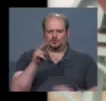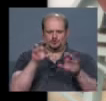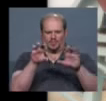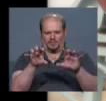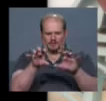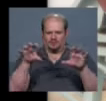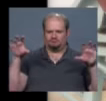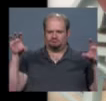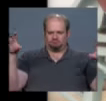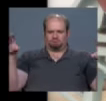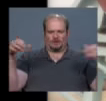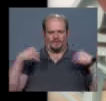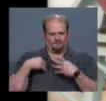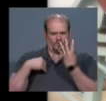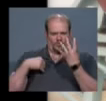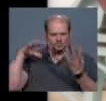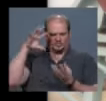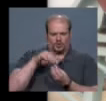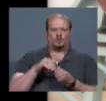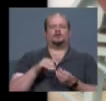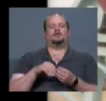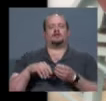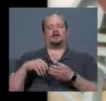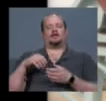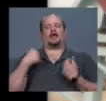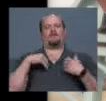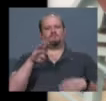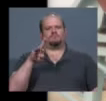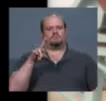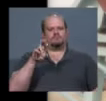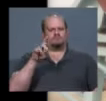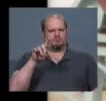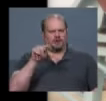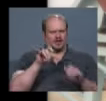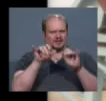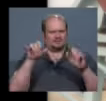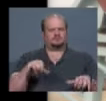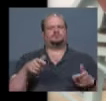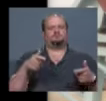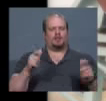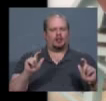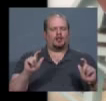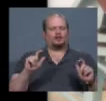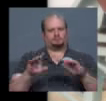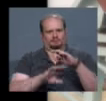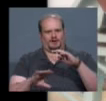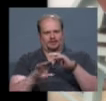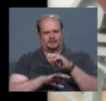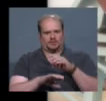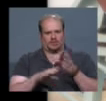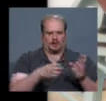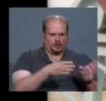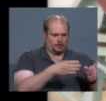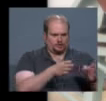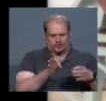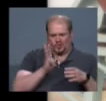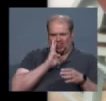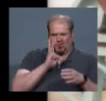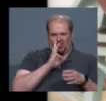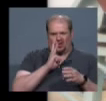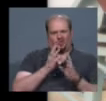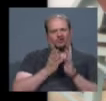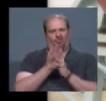outboard engines, we have a bucket system that allows them to be it basically vectors the water that's coming out of that